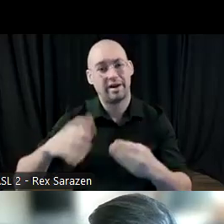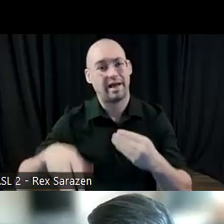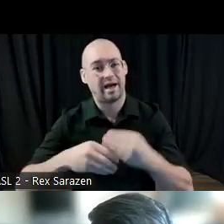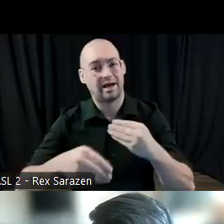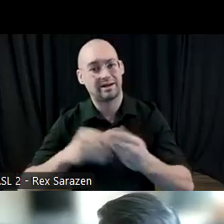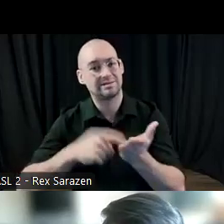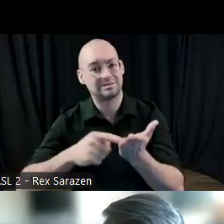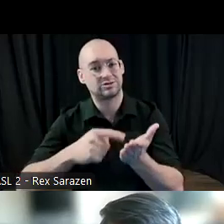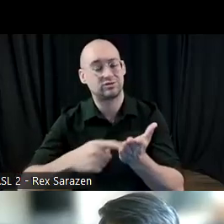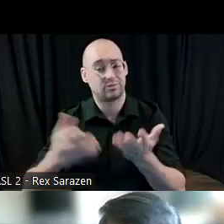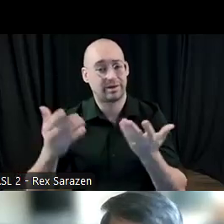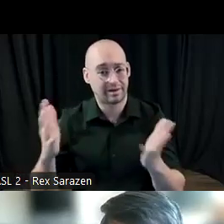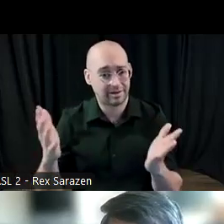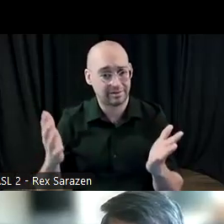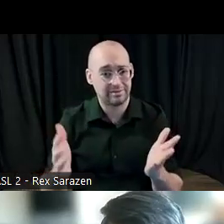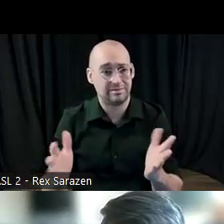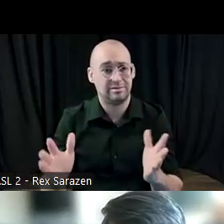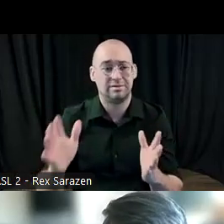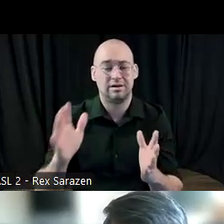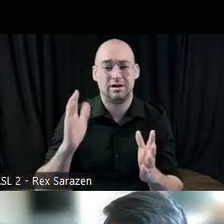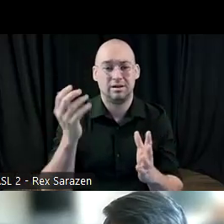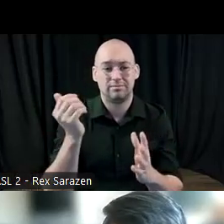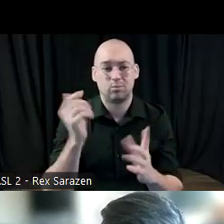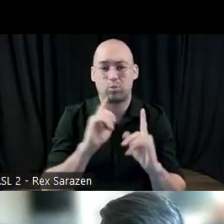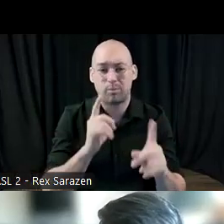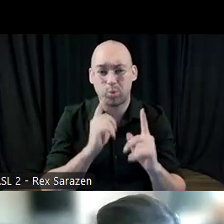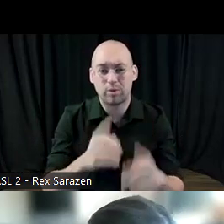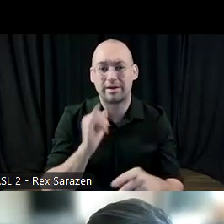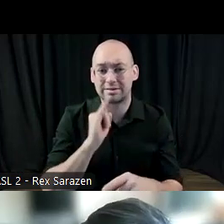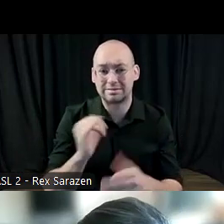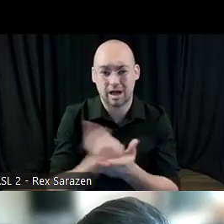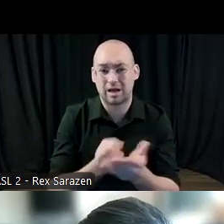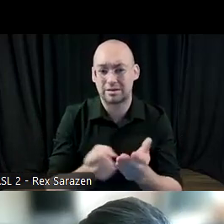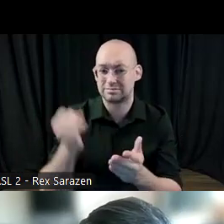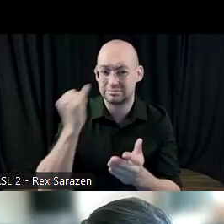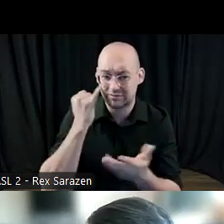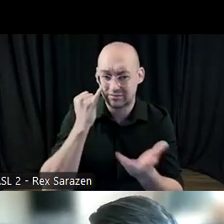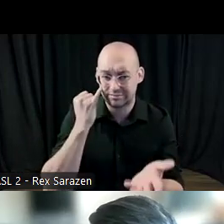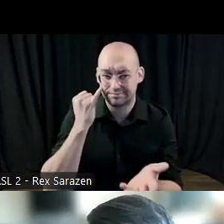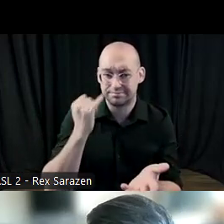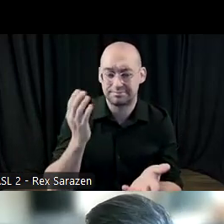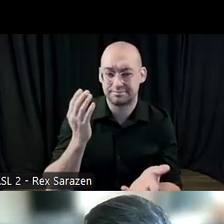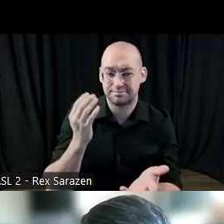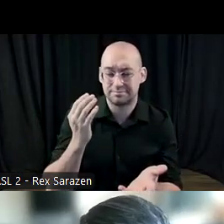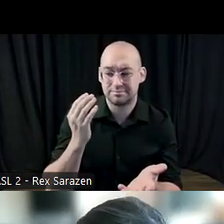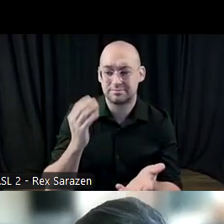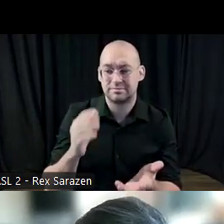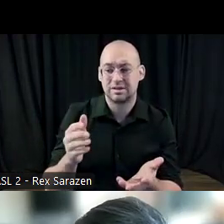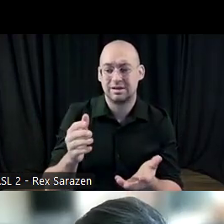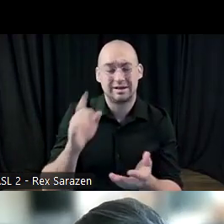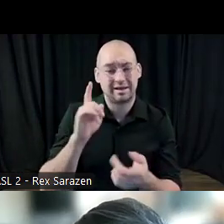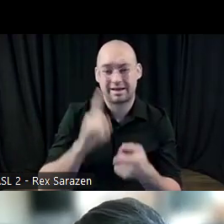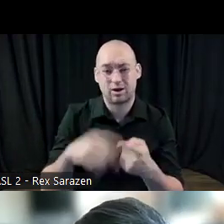did have, though, is that whatever report is obtained in terms of data, it cannot just be